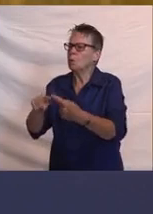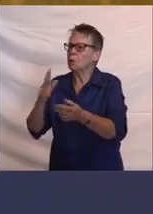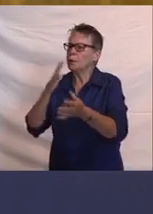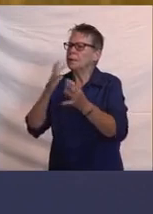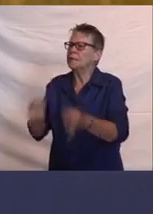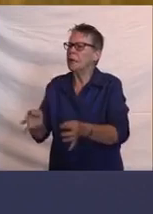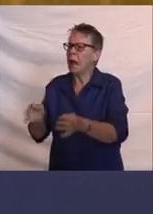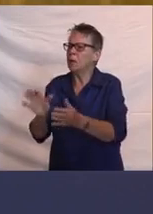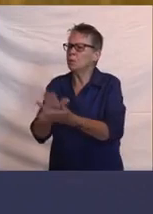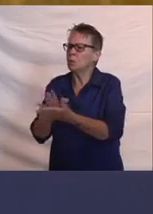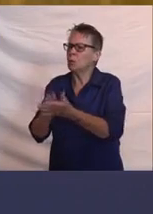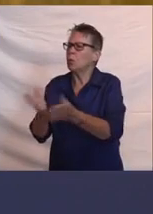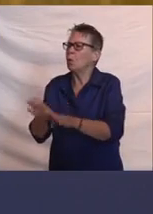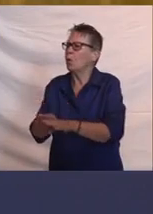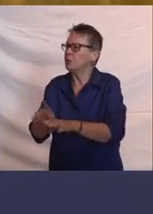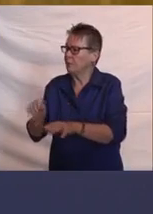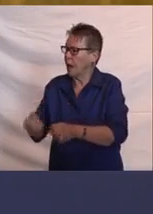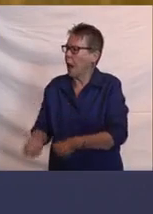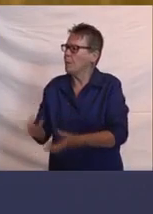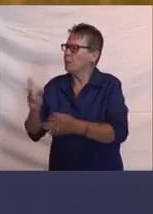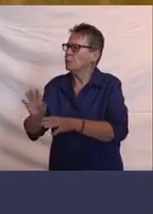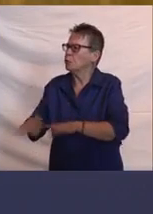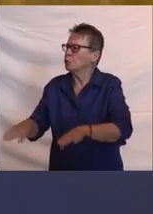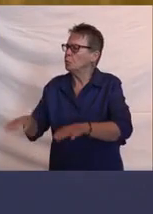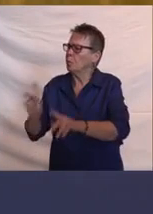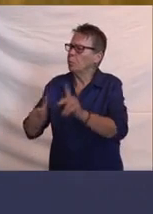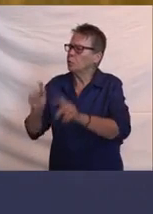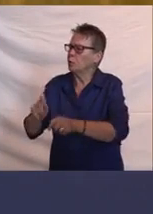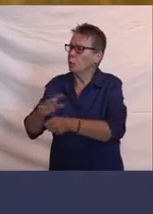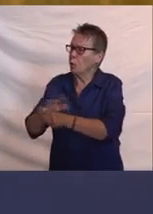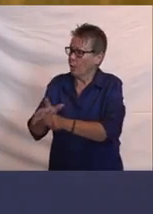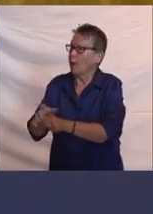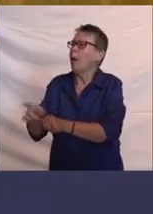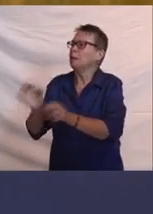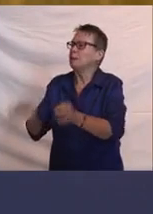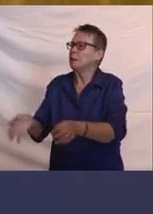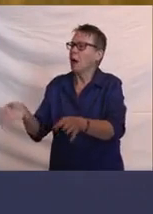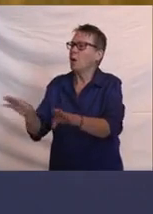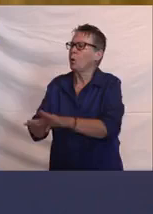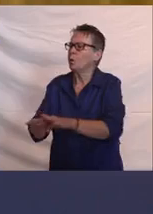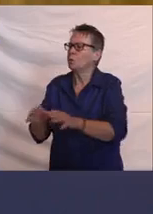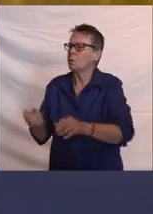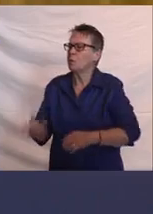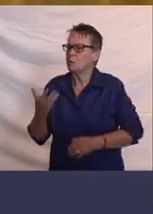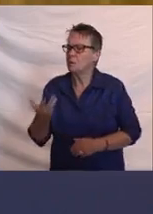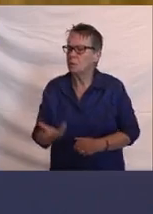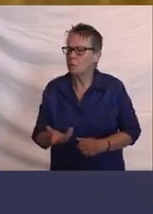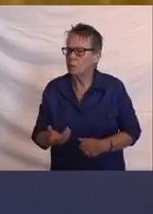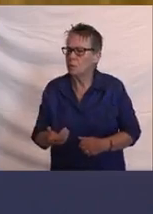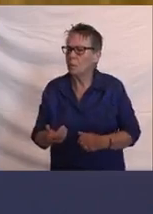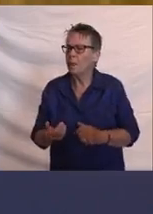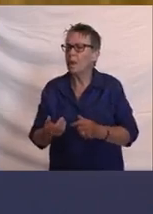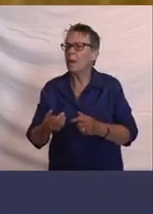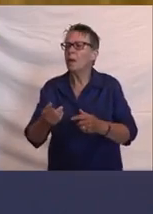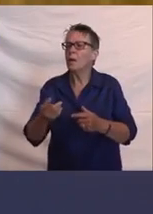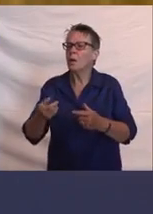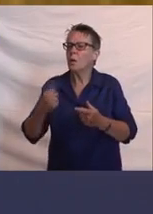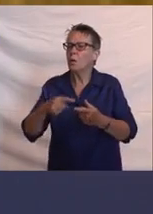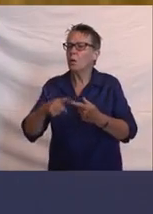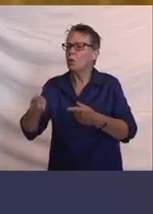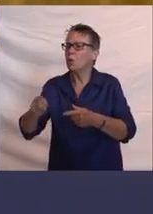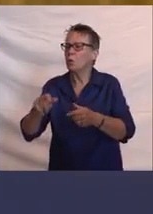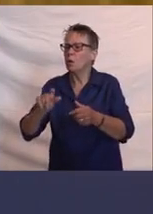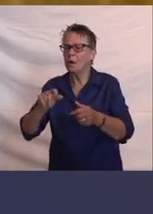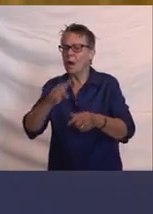dashboard? Back to the Governor. Has your office been in touch with the Biden administration about the number of Afghan evacuees that New